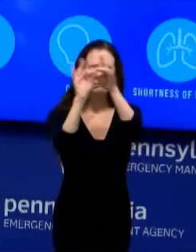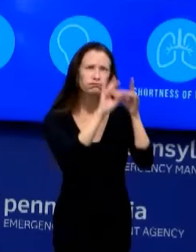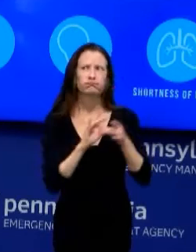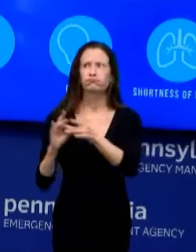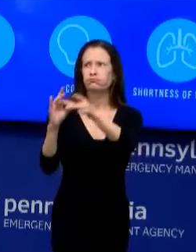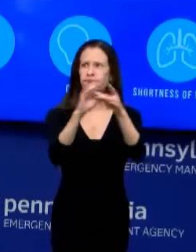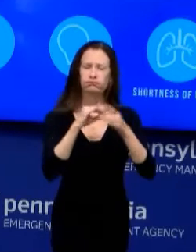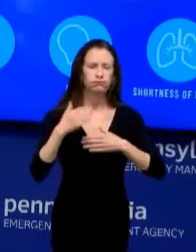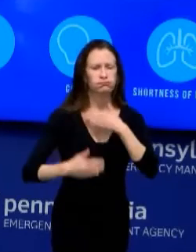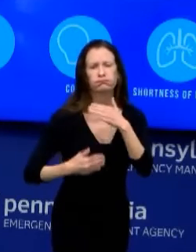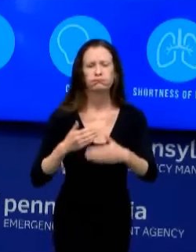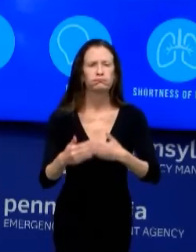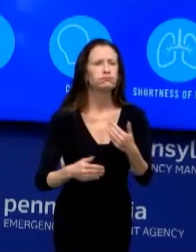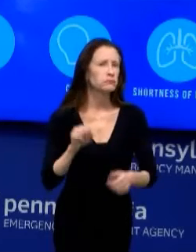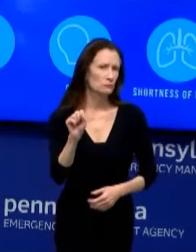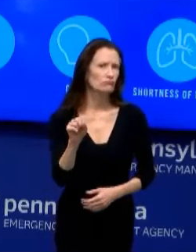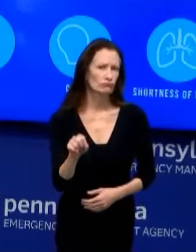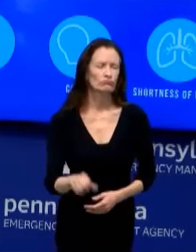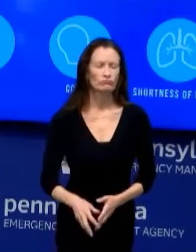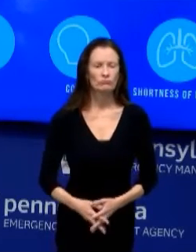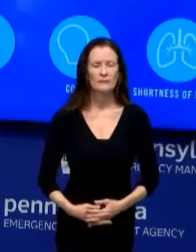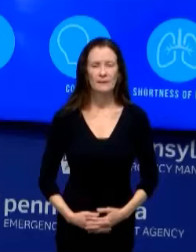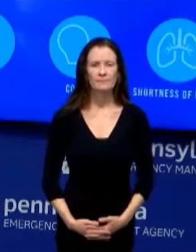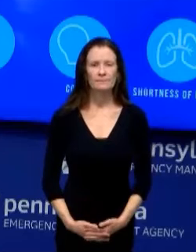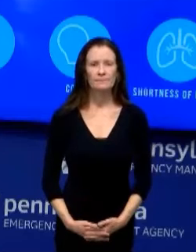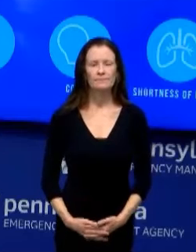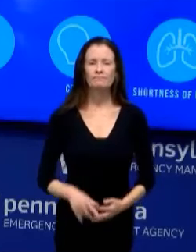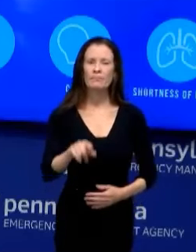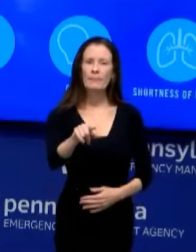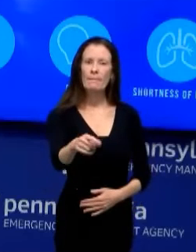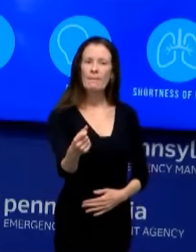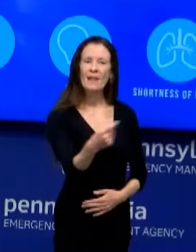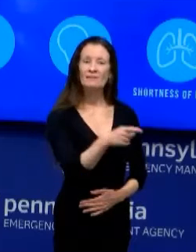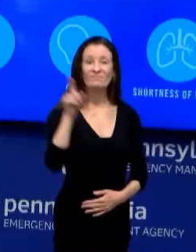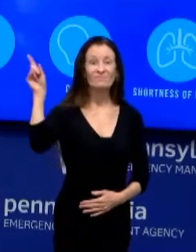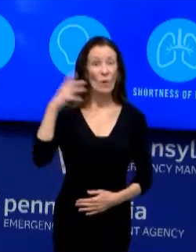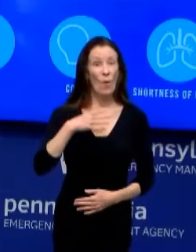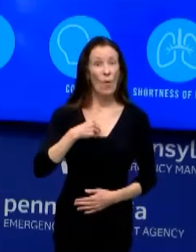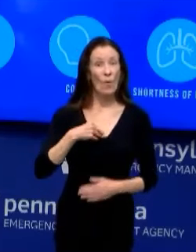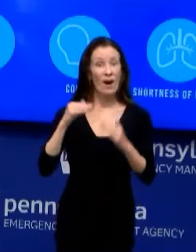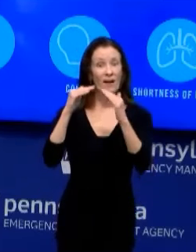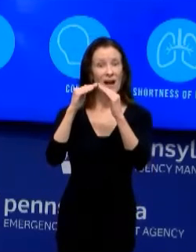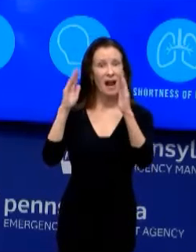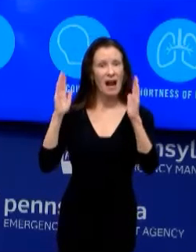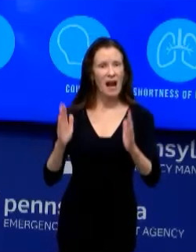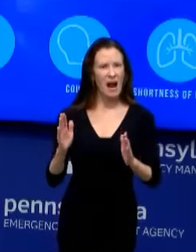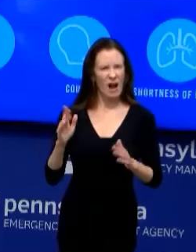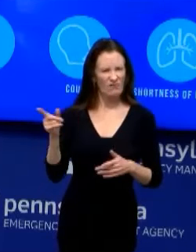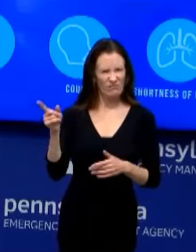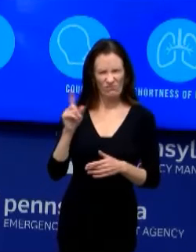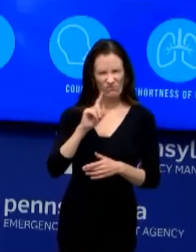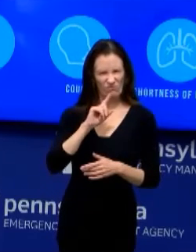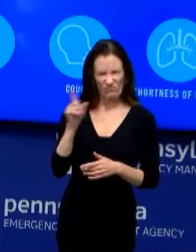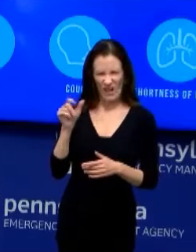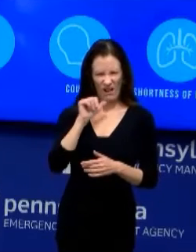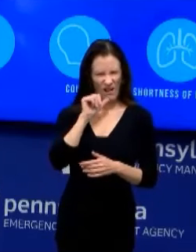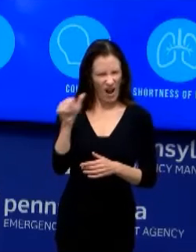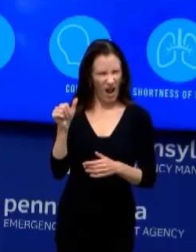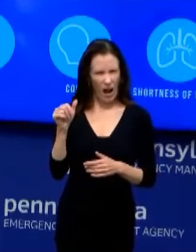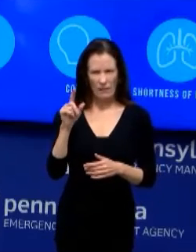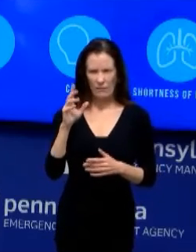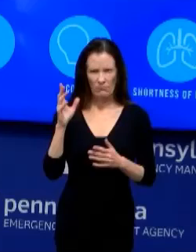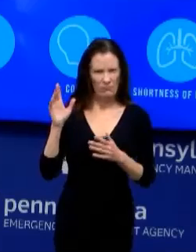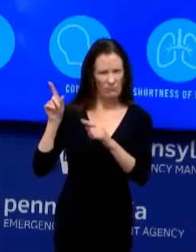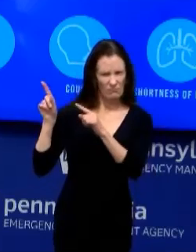The White House seems to have taken the posture that the states are largely on their own. Is that your interpretation of it? And how frustrating is that, given the magnitude of